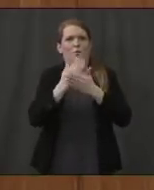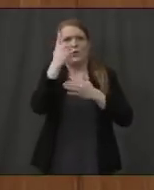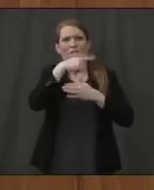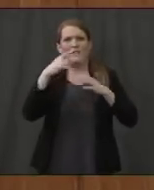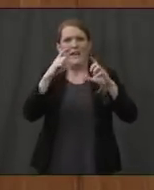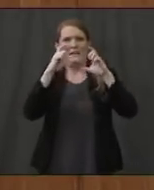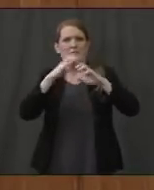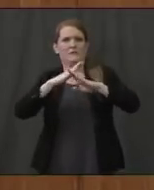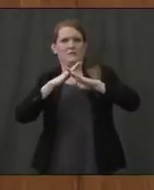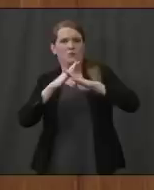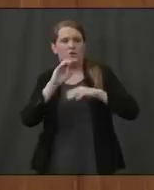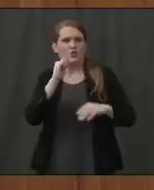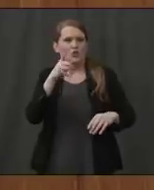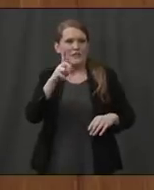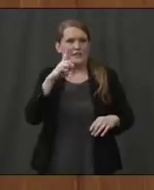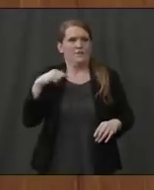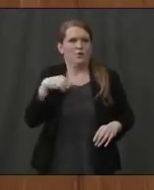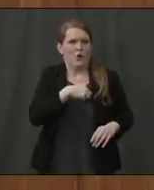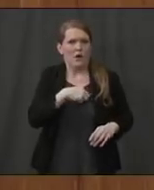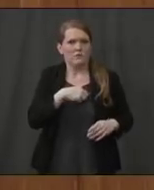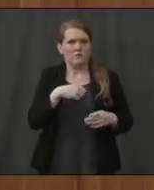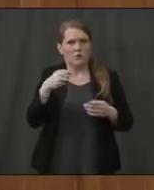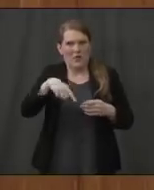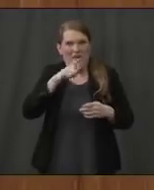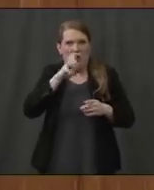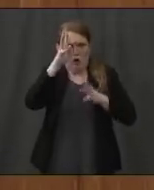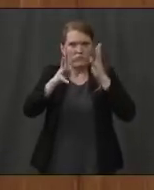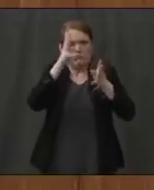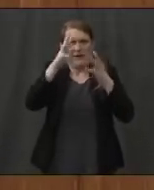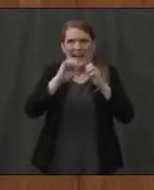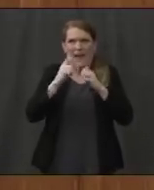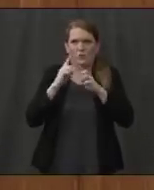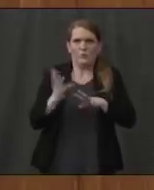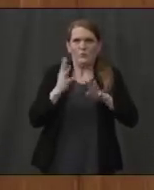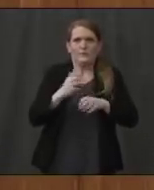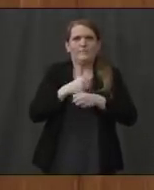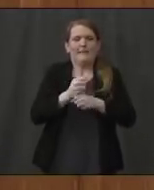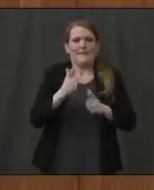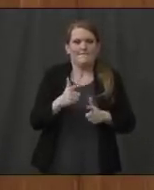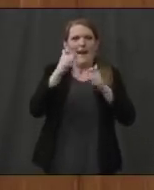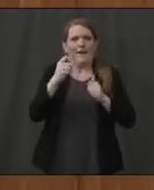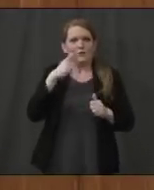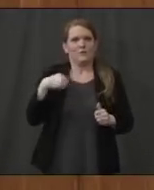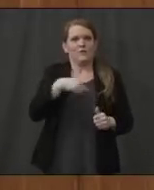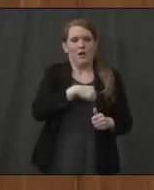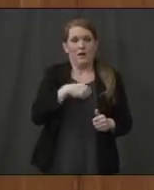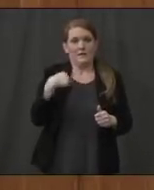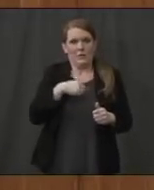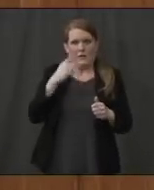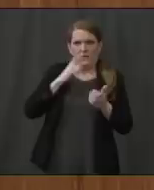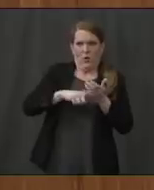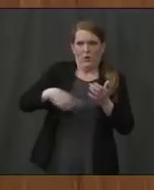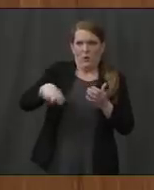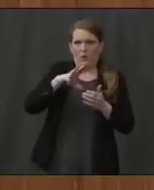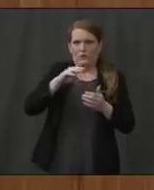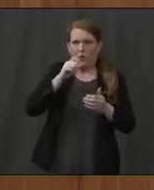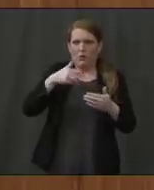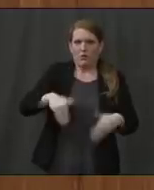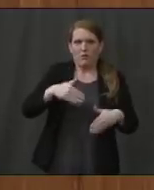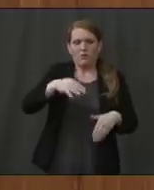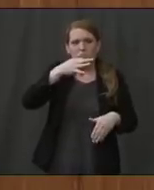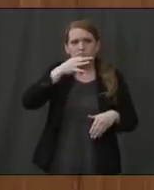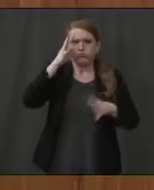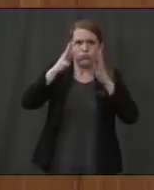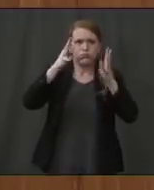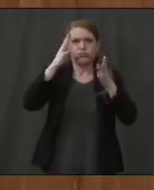great opportunities for creativity, industrial companies repurposing themselves, but it can't happen fast enough. I think I speak for all of us in